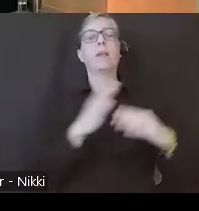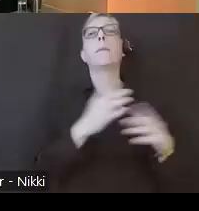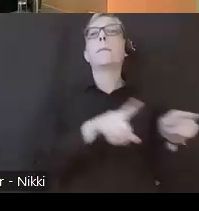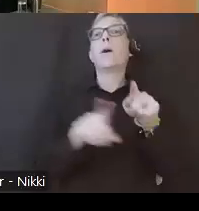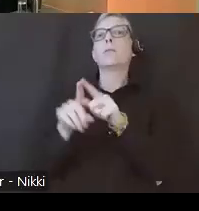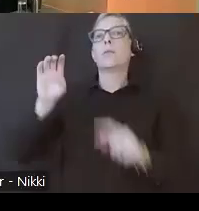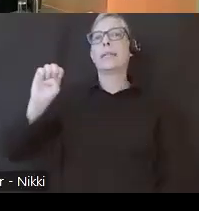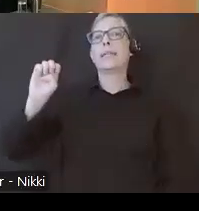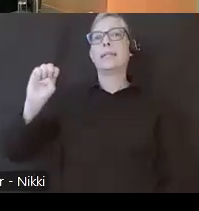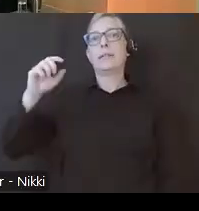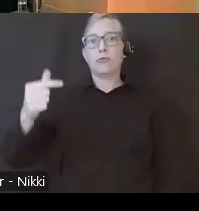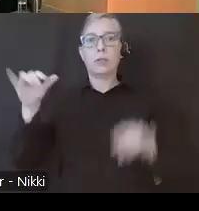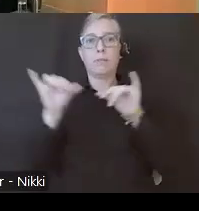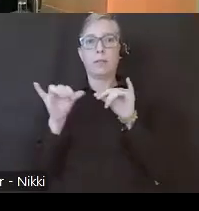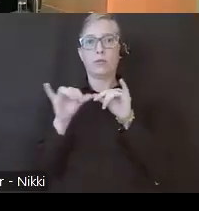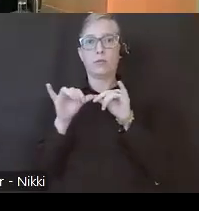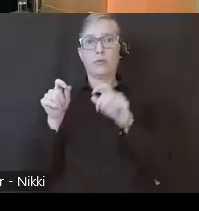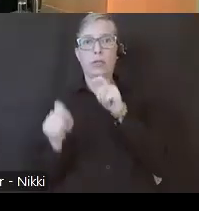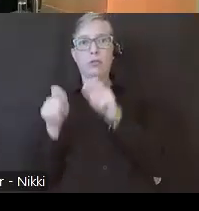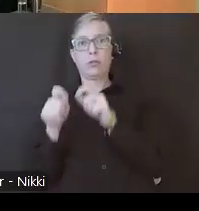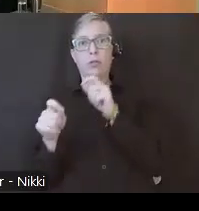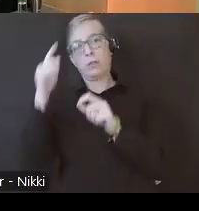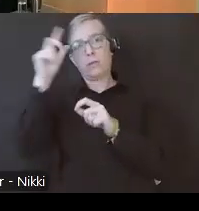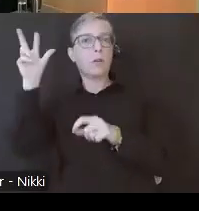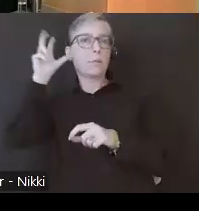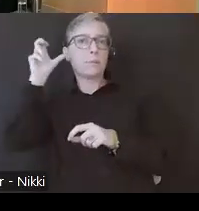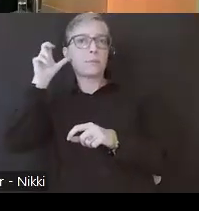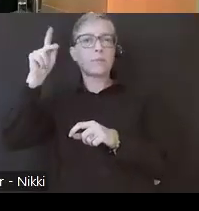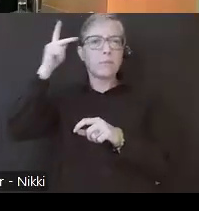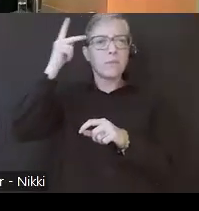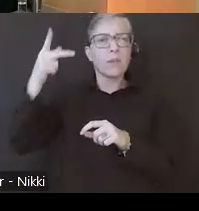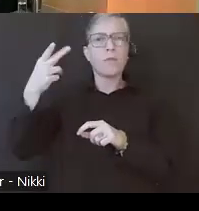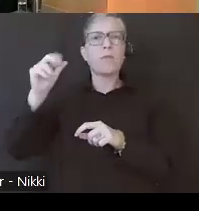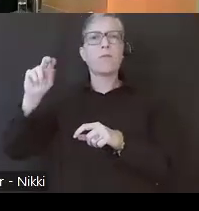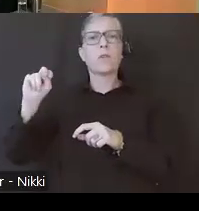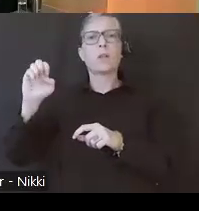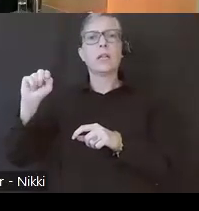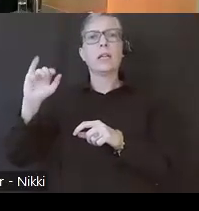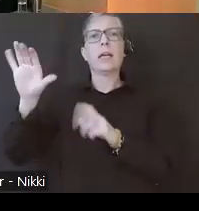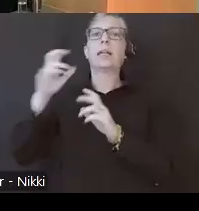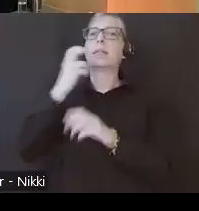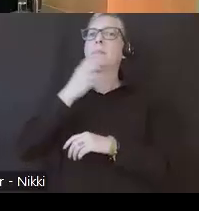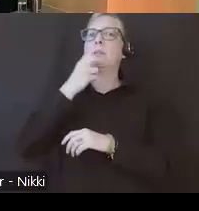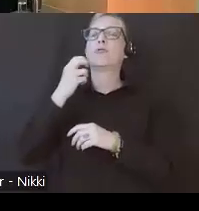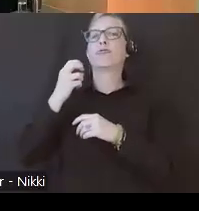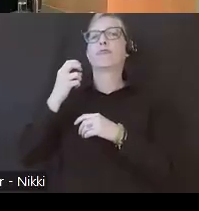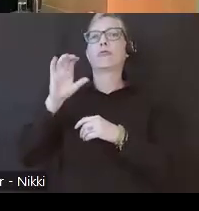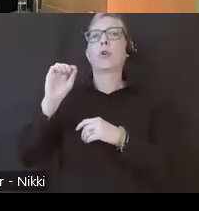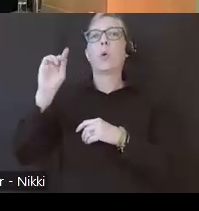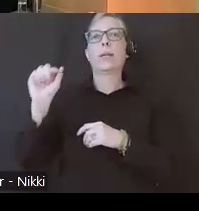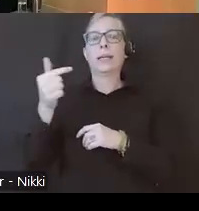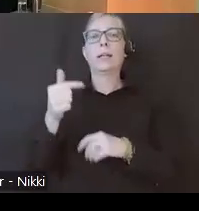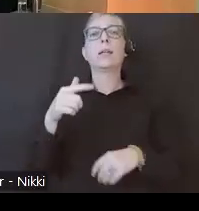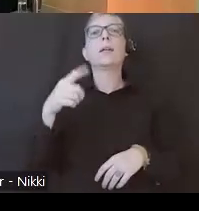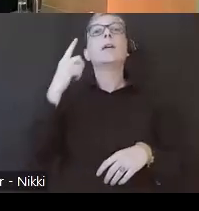EEG measures of acoustic and phonetic feature encoding as behavioral and neural indices of the effects of